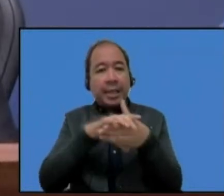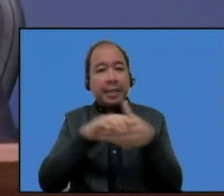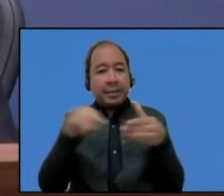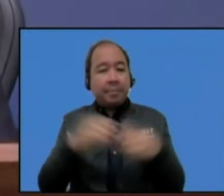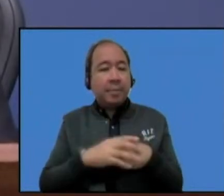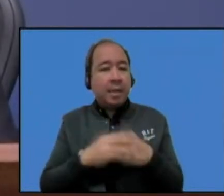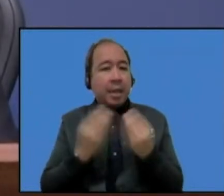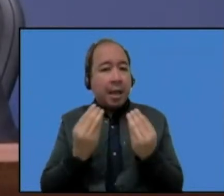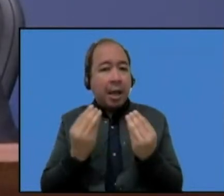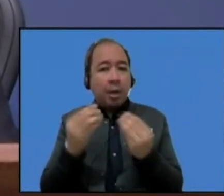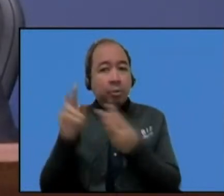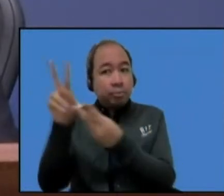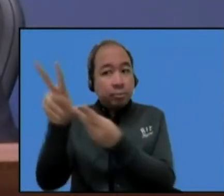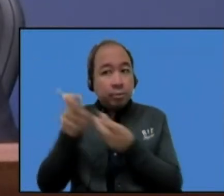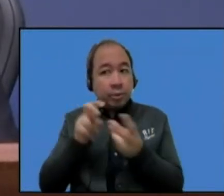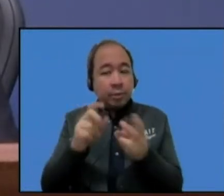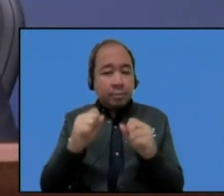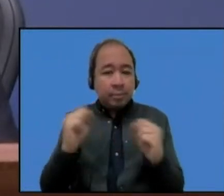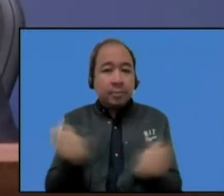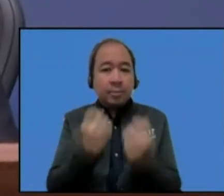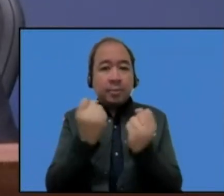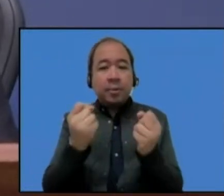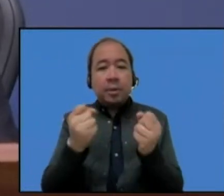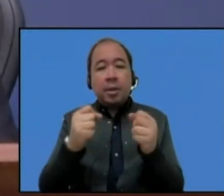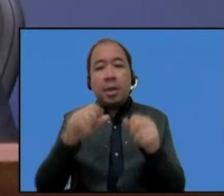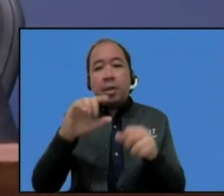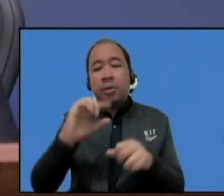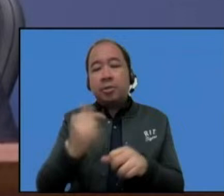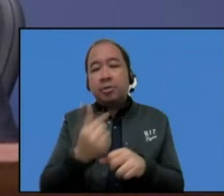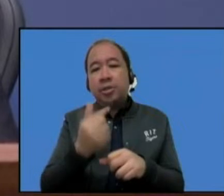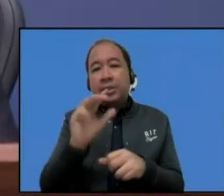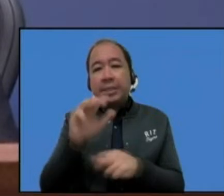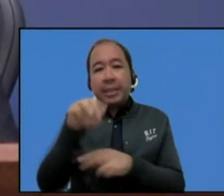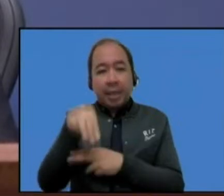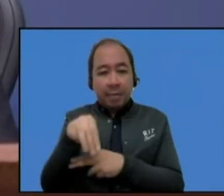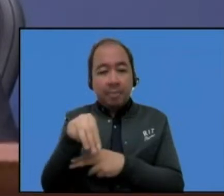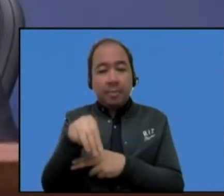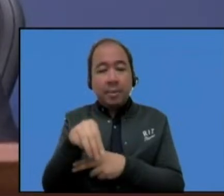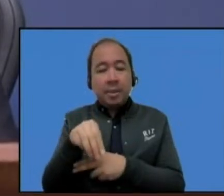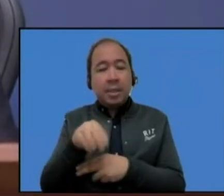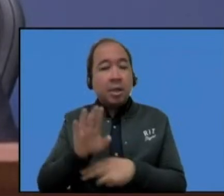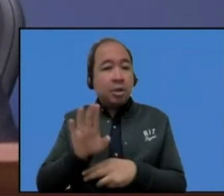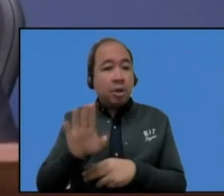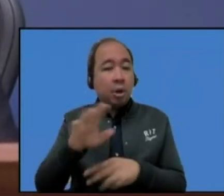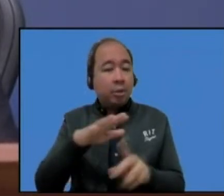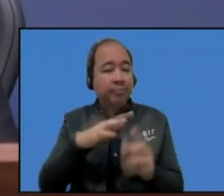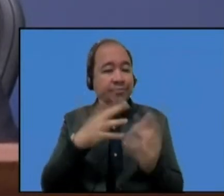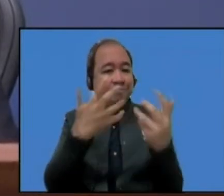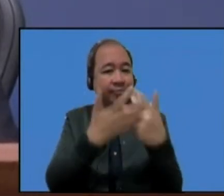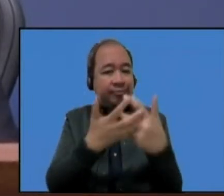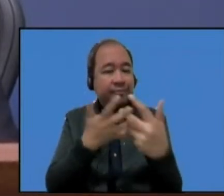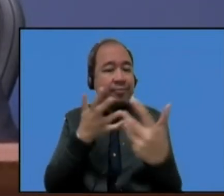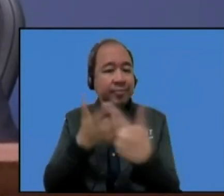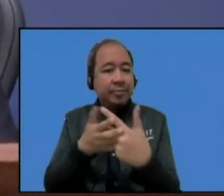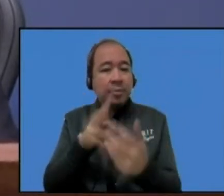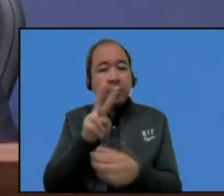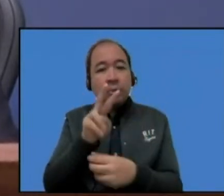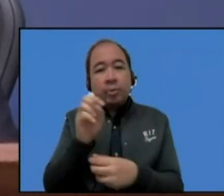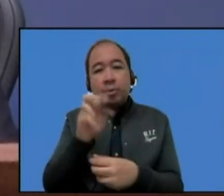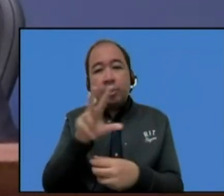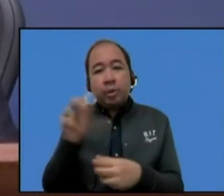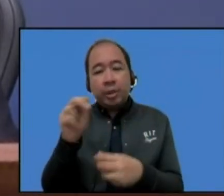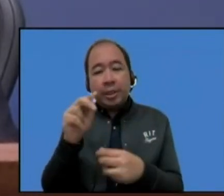implementation of the Global Compact of Migration in the context of the 2030 Agenda